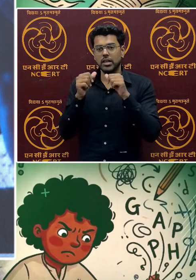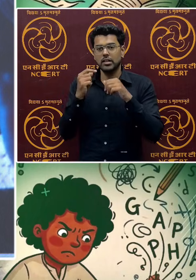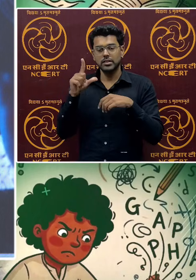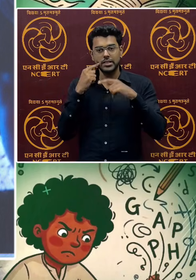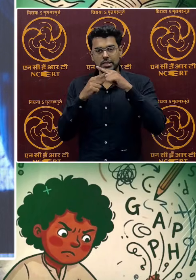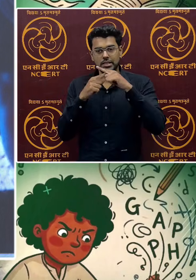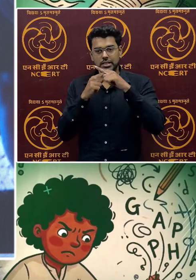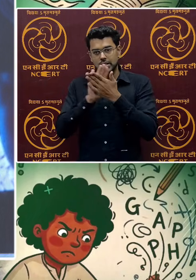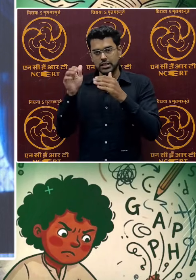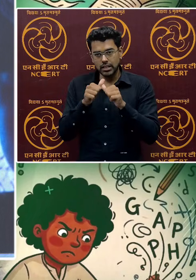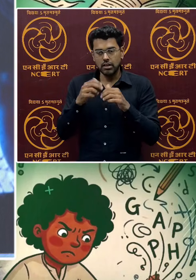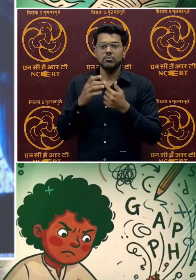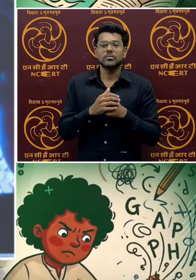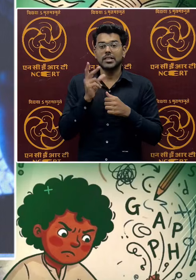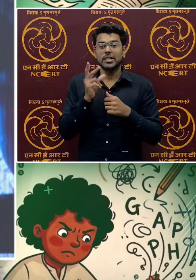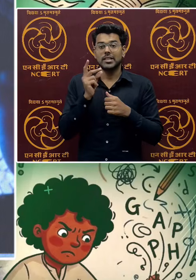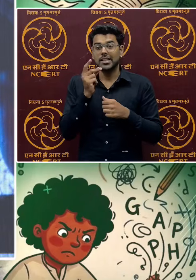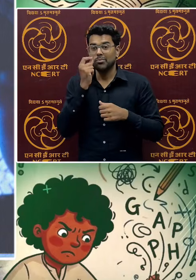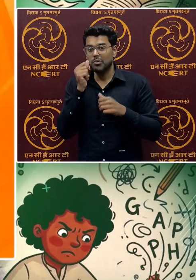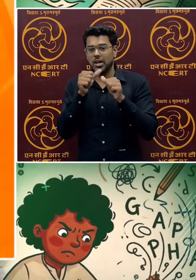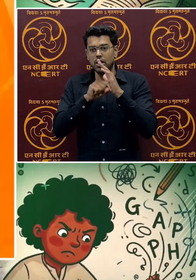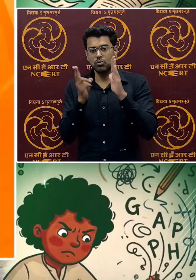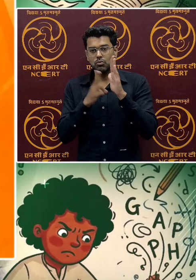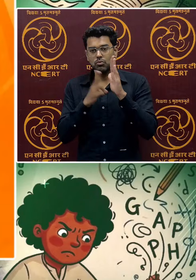so much, Arun sir, for your valuable inputs and for